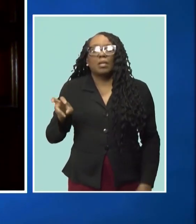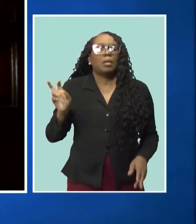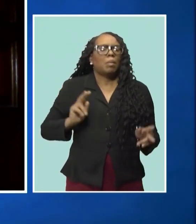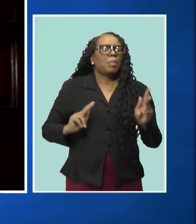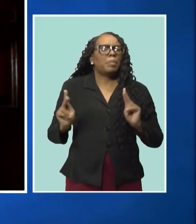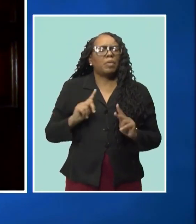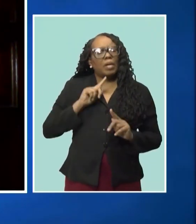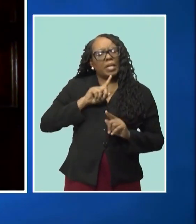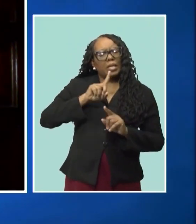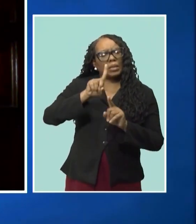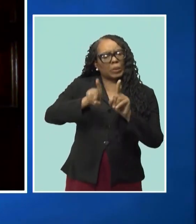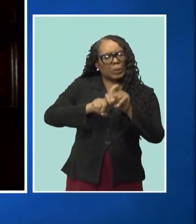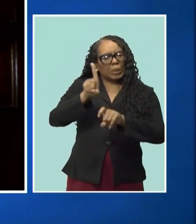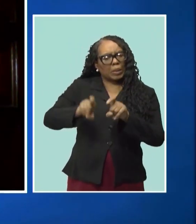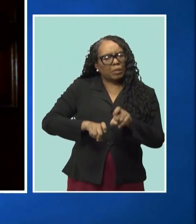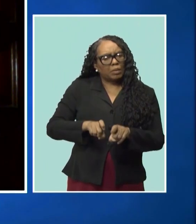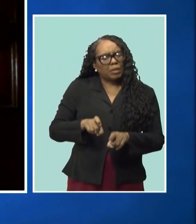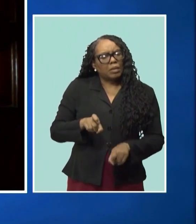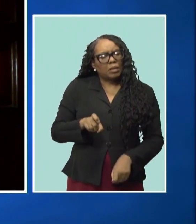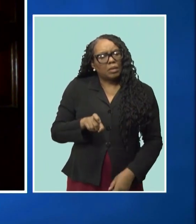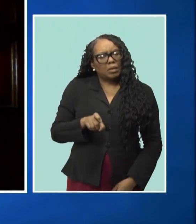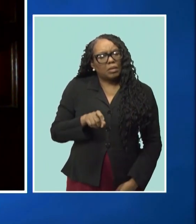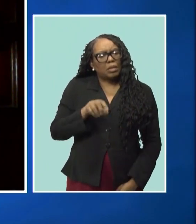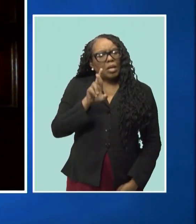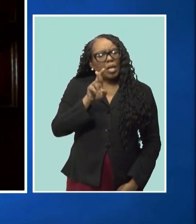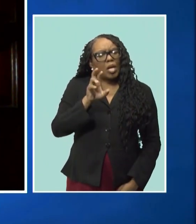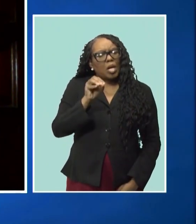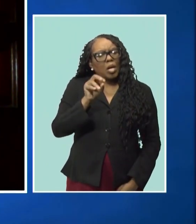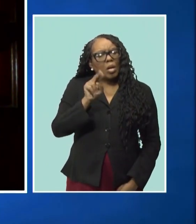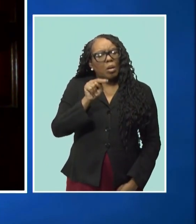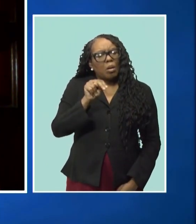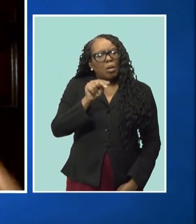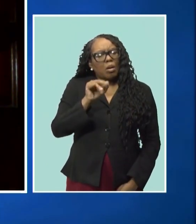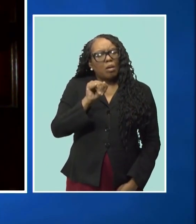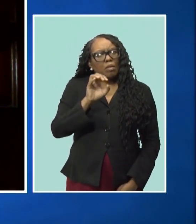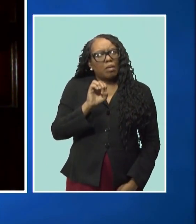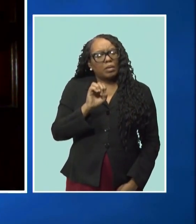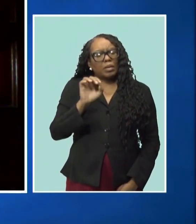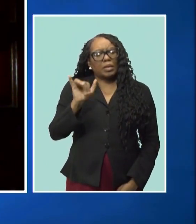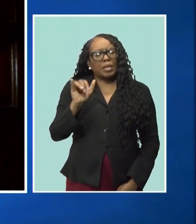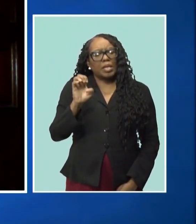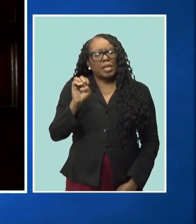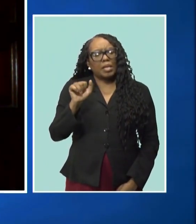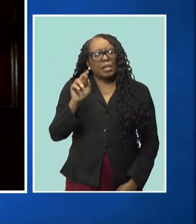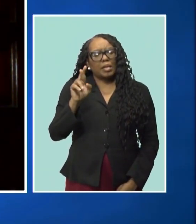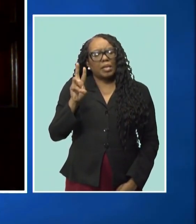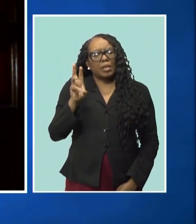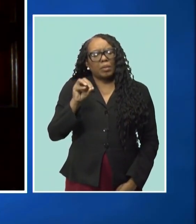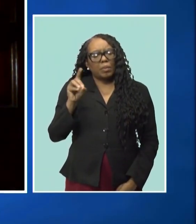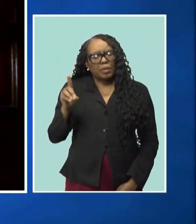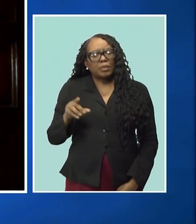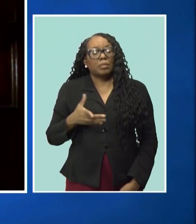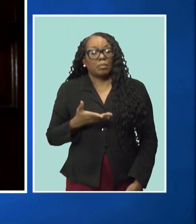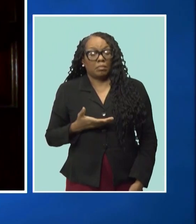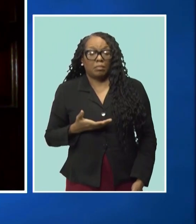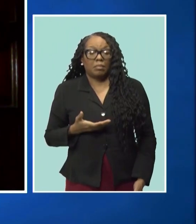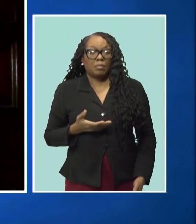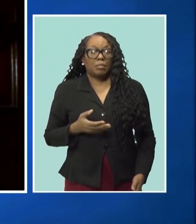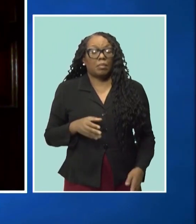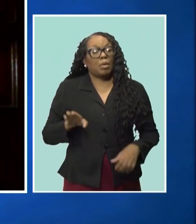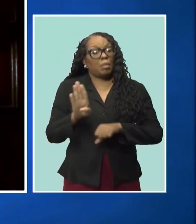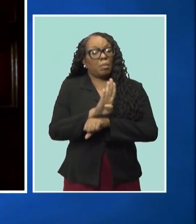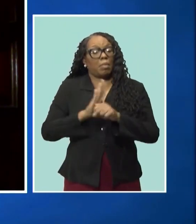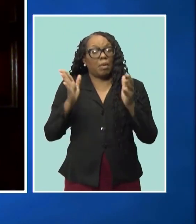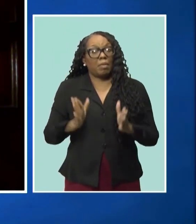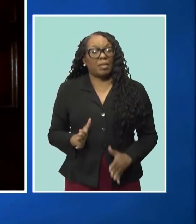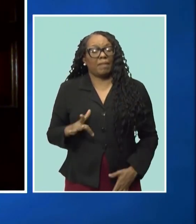and being able to capture the presidency. Barbadians thought that was solved, and at least certainly